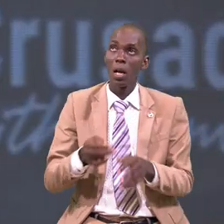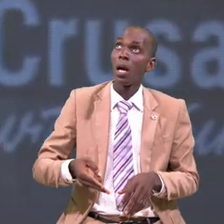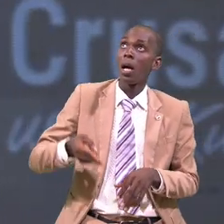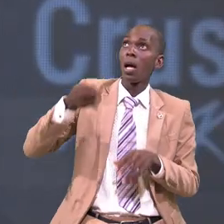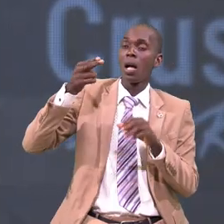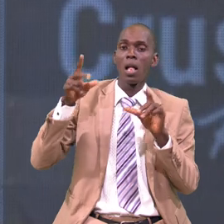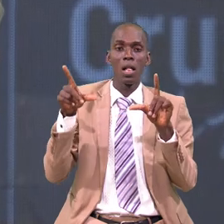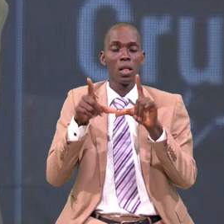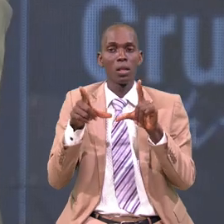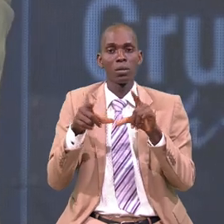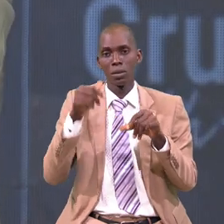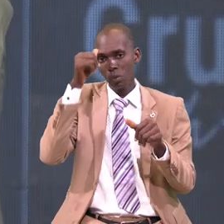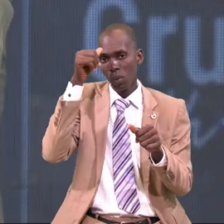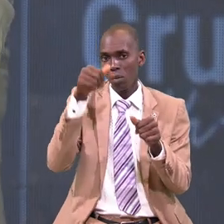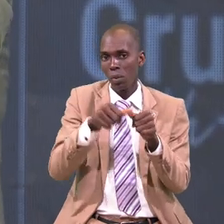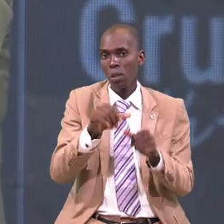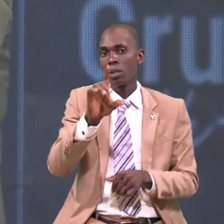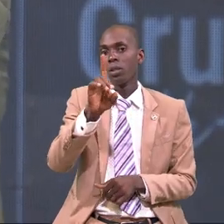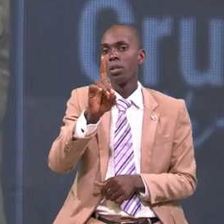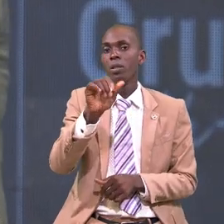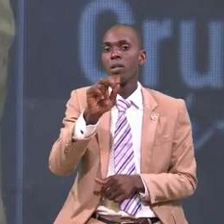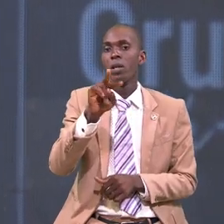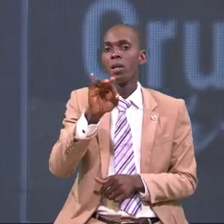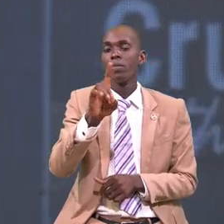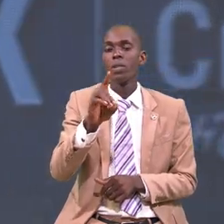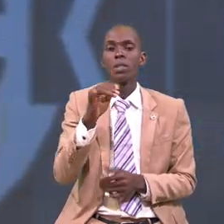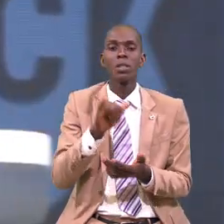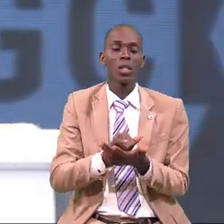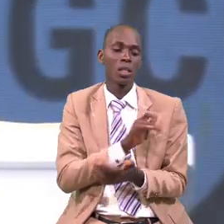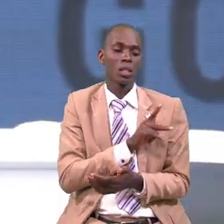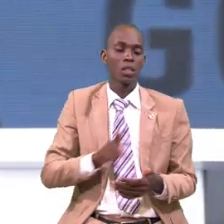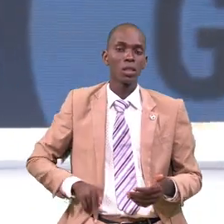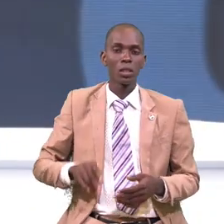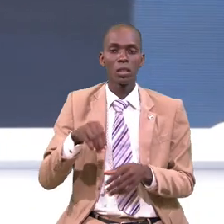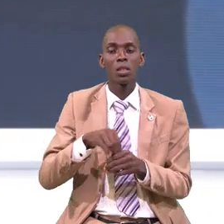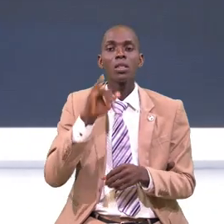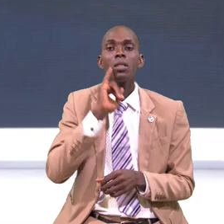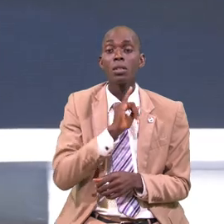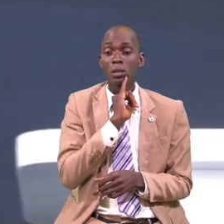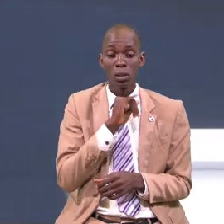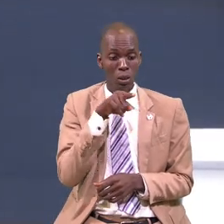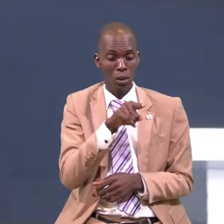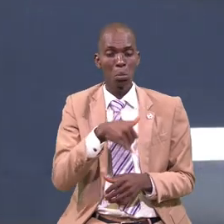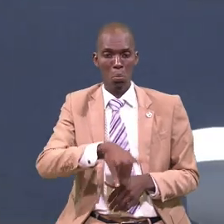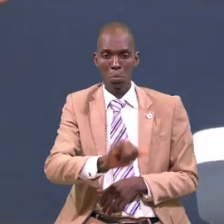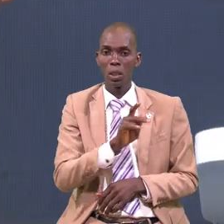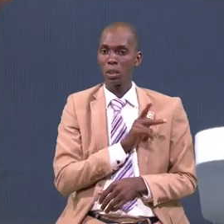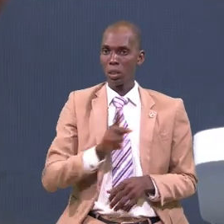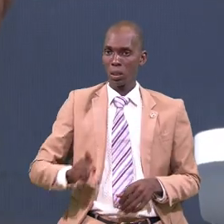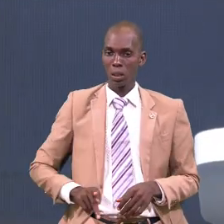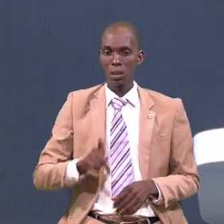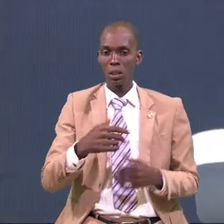Like David, the king of Israel. He was still king. He kept his